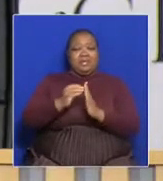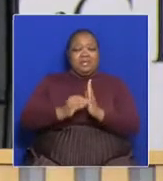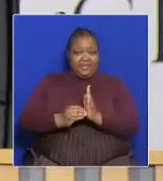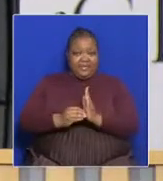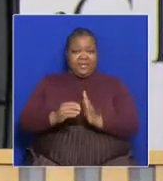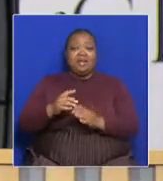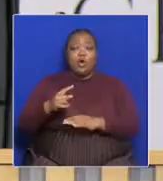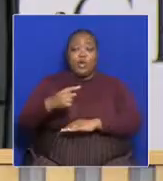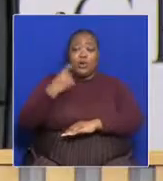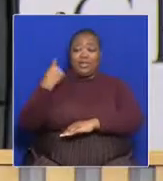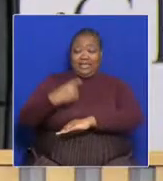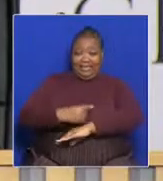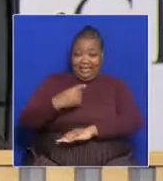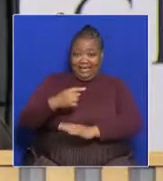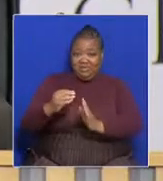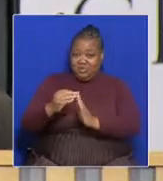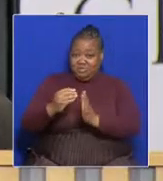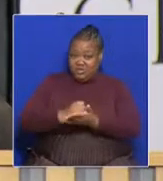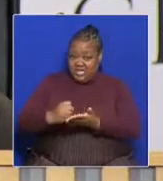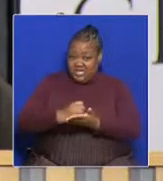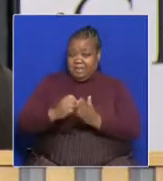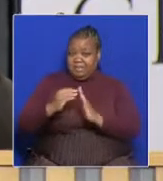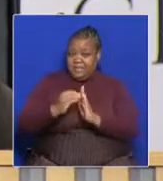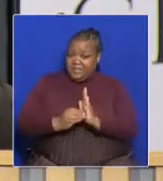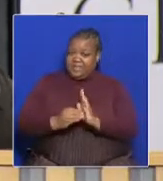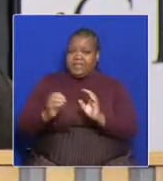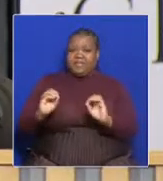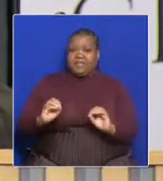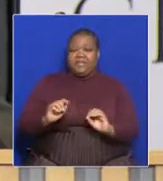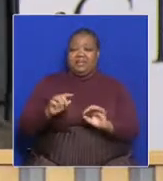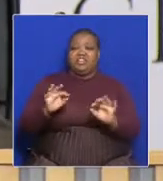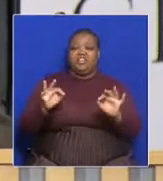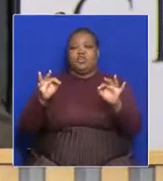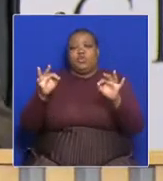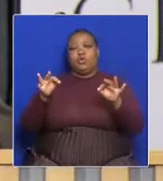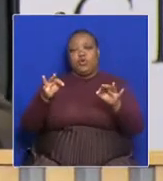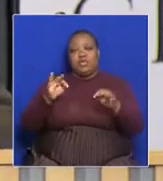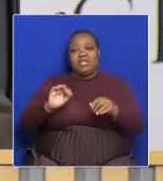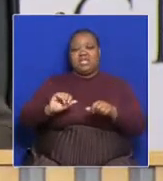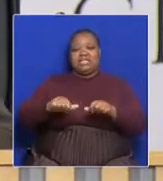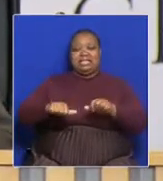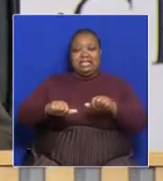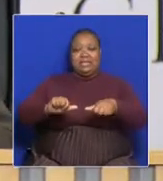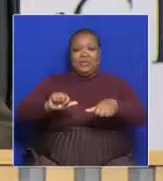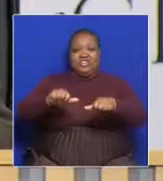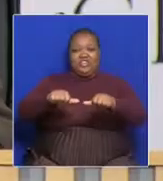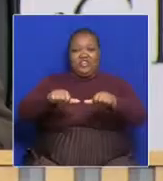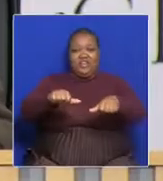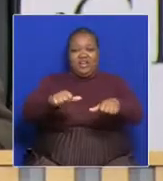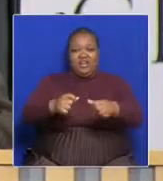would have been a correct sequential, chronological,